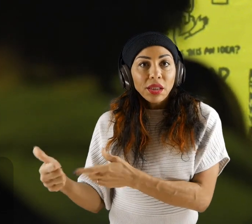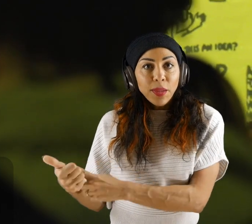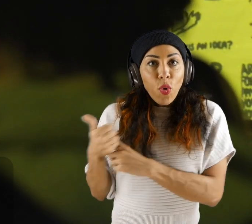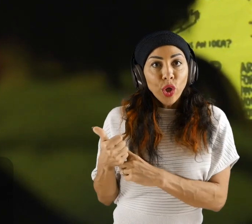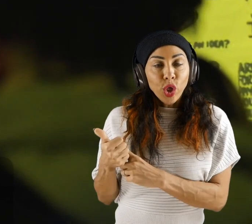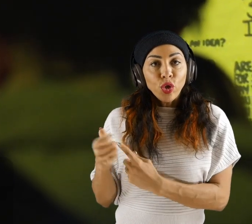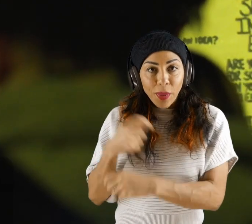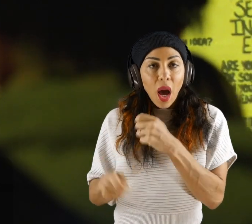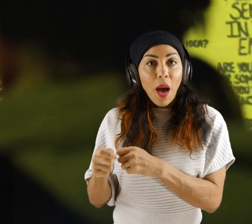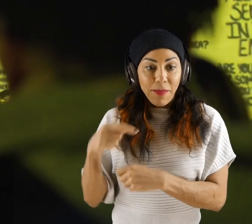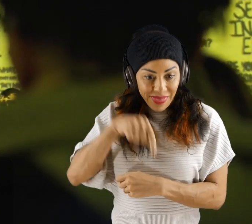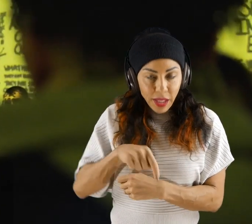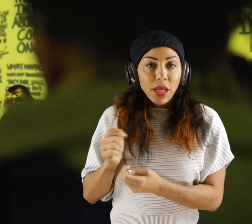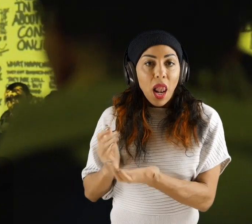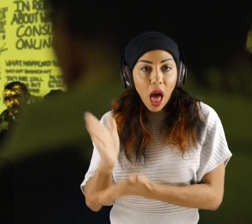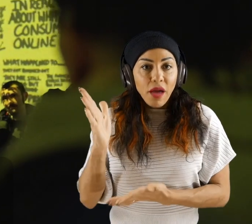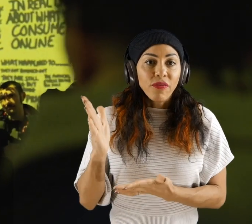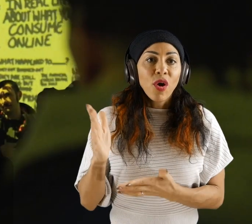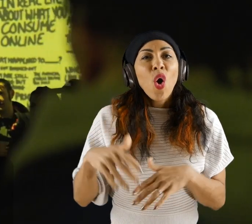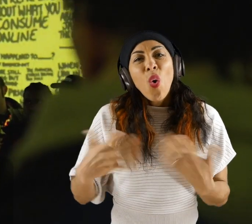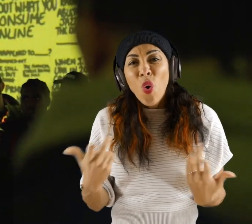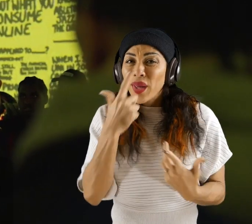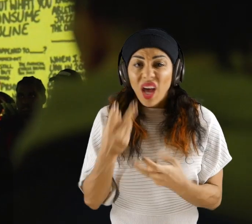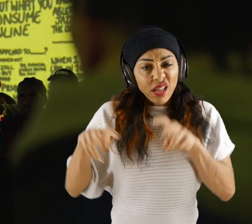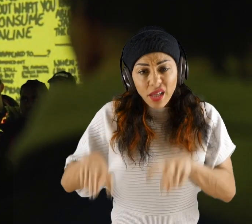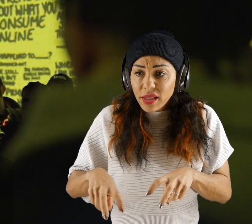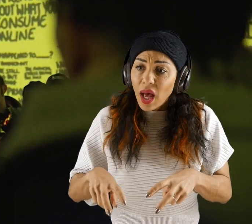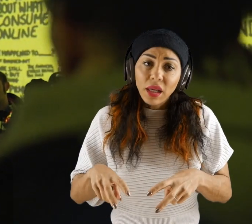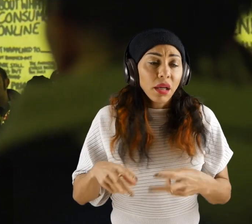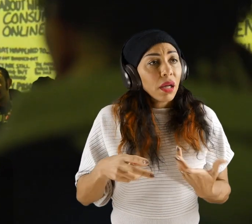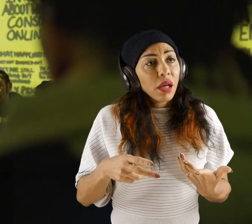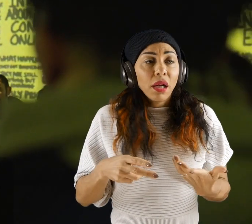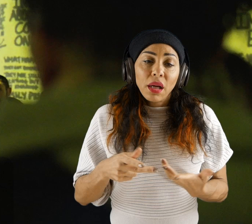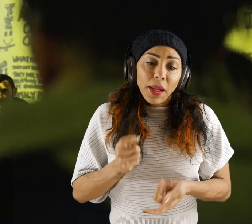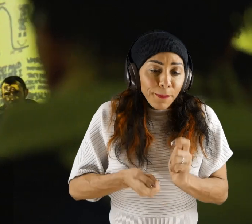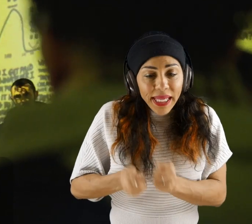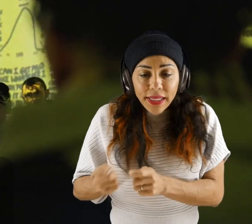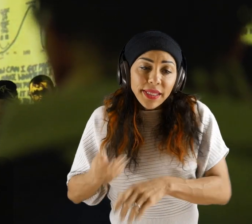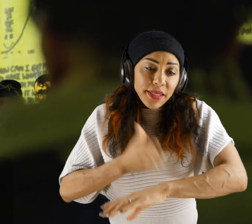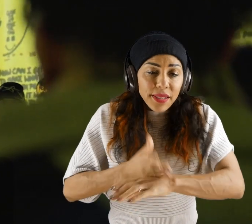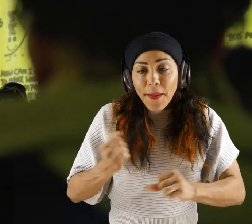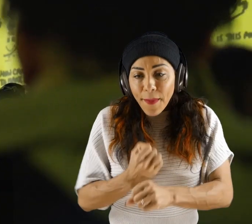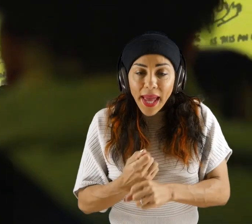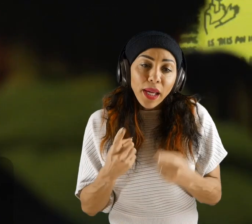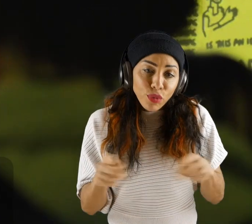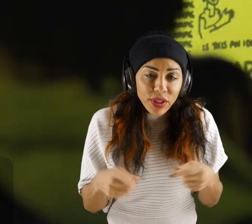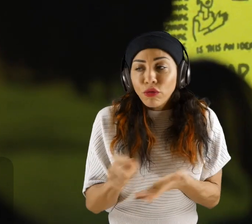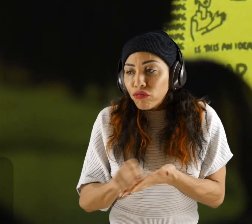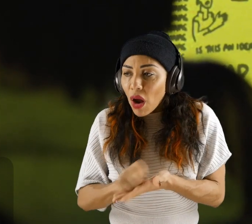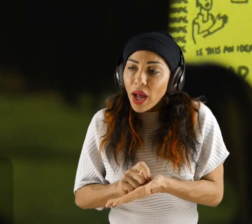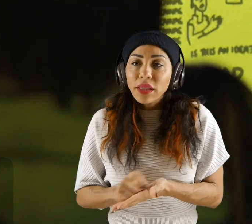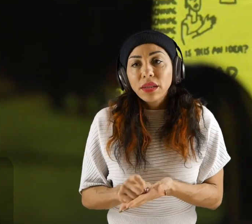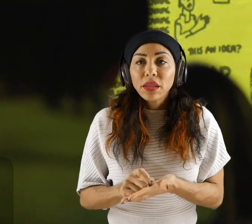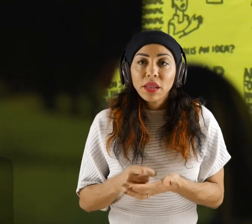obviously we can sit there, make beats, write, paint all day, but when you have maybe another driver to get something finished and someone